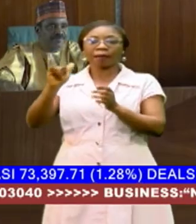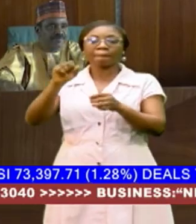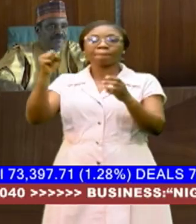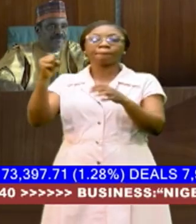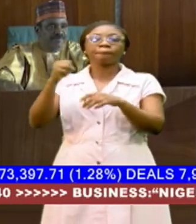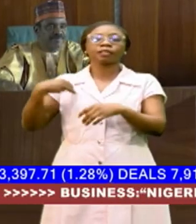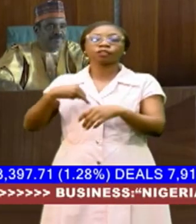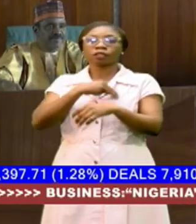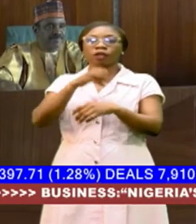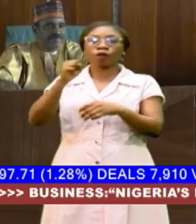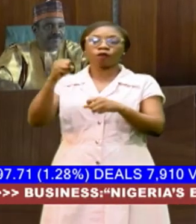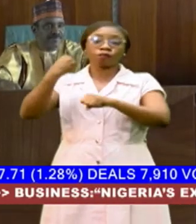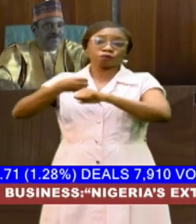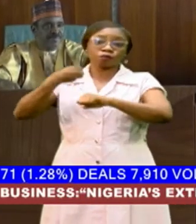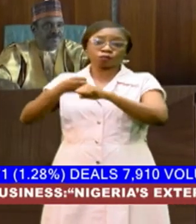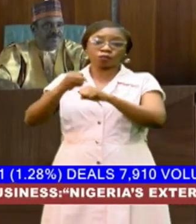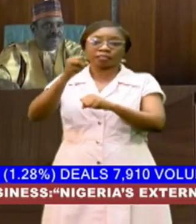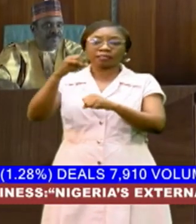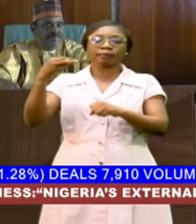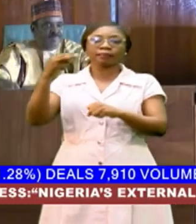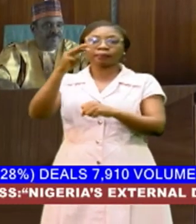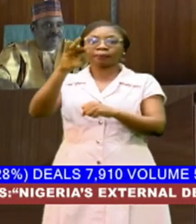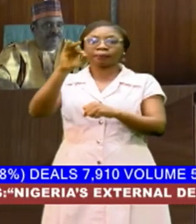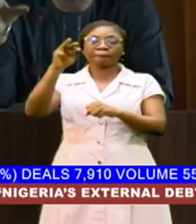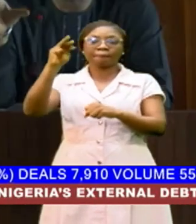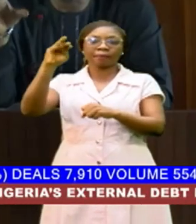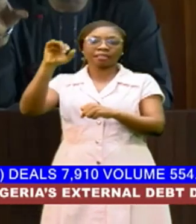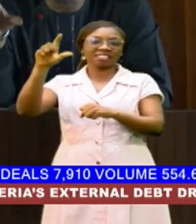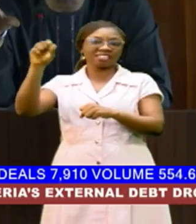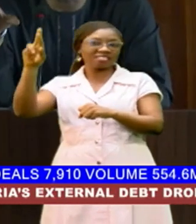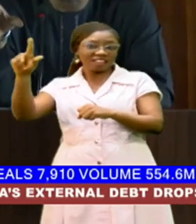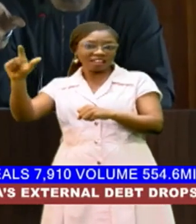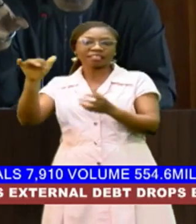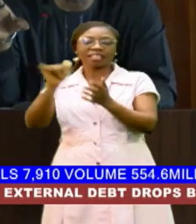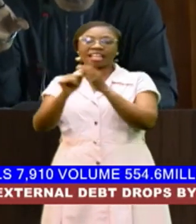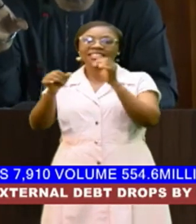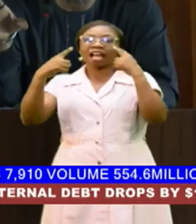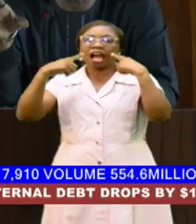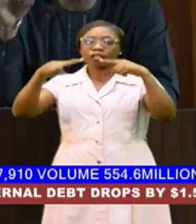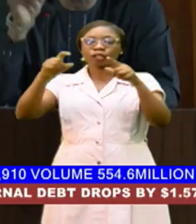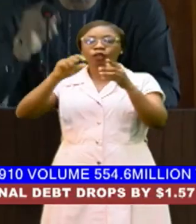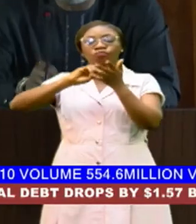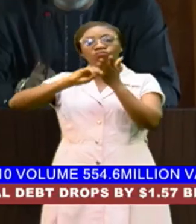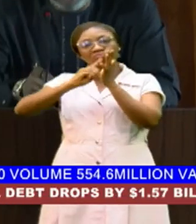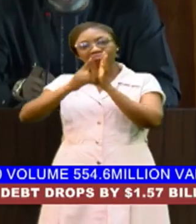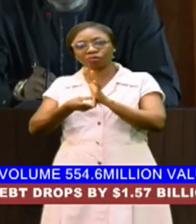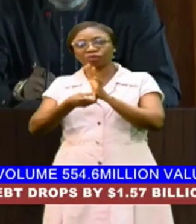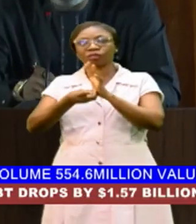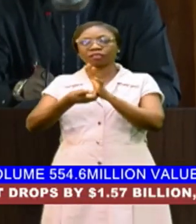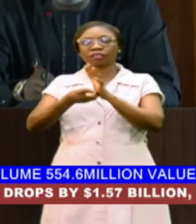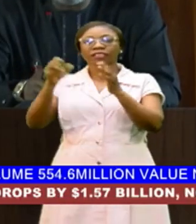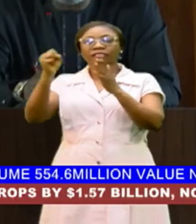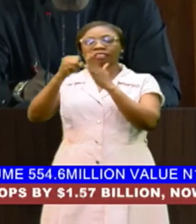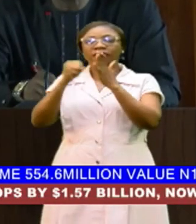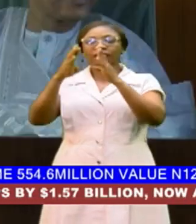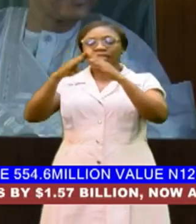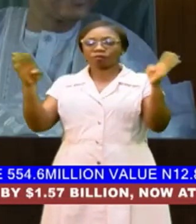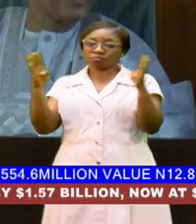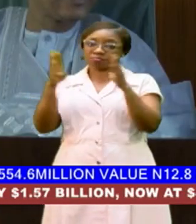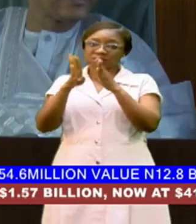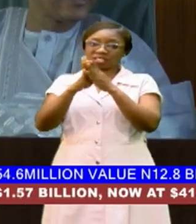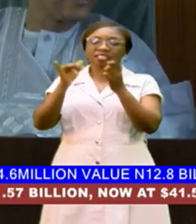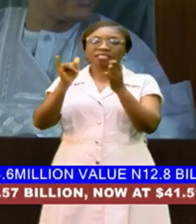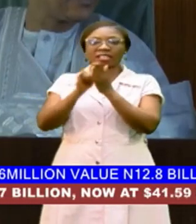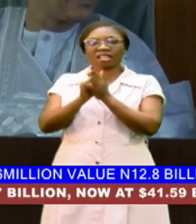Minerals Development, Dele Alake, announced this during a briefing at the State House. The intervention is to cushion the usual